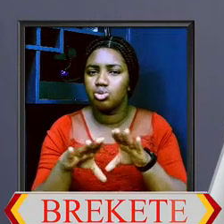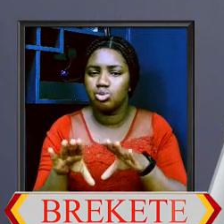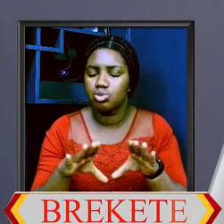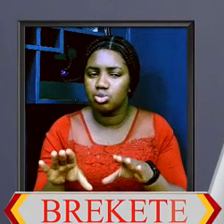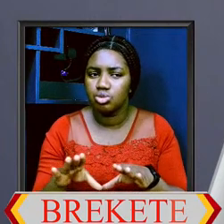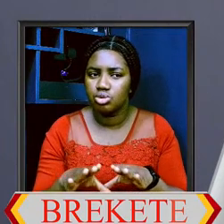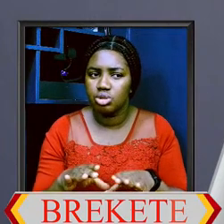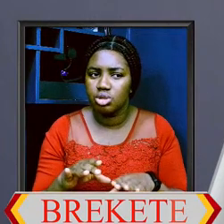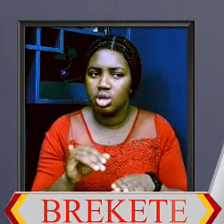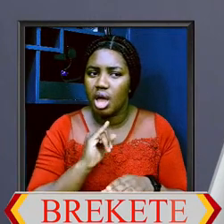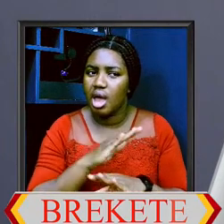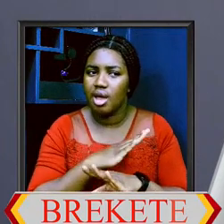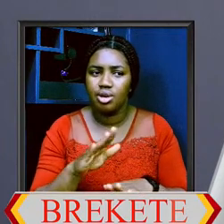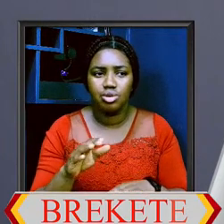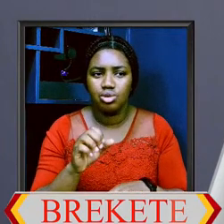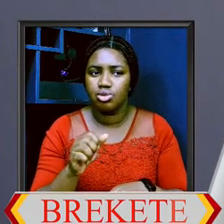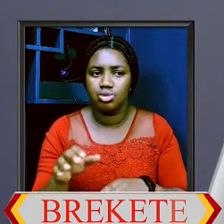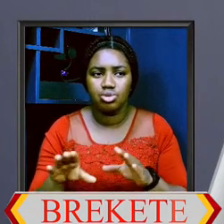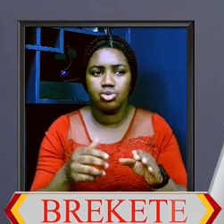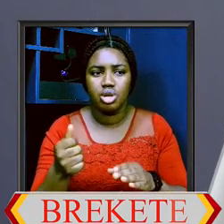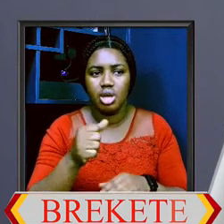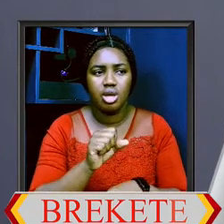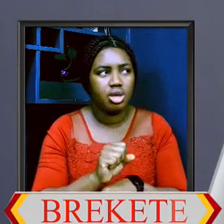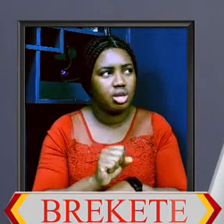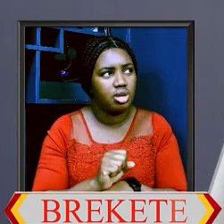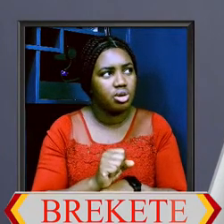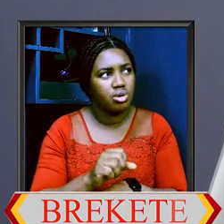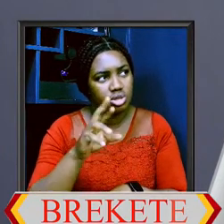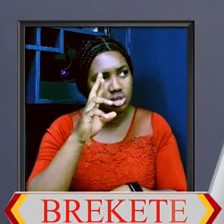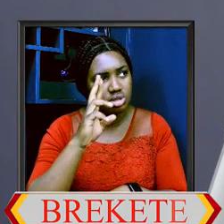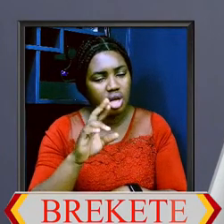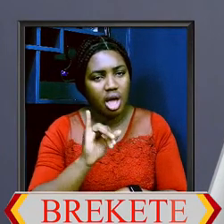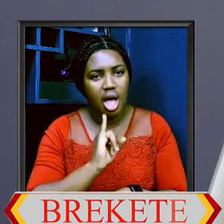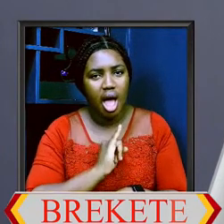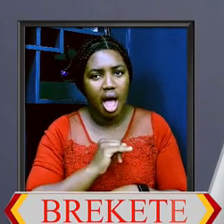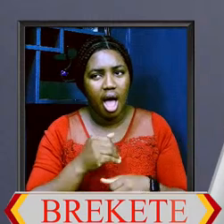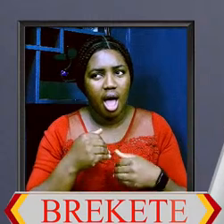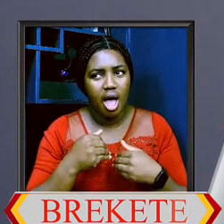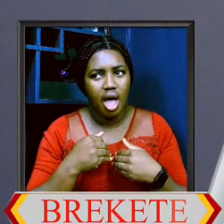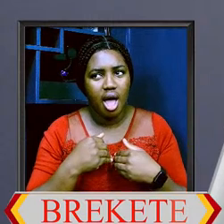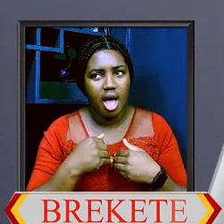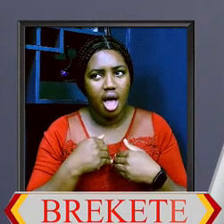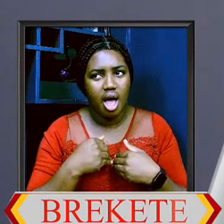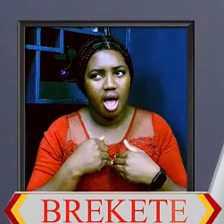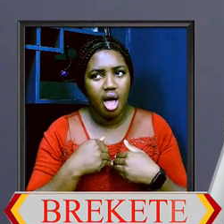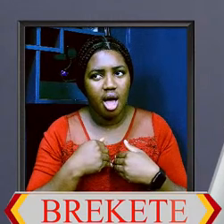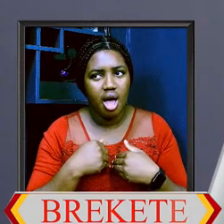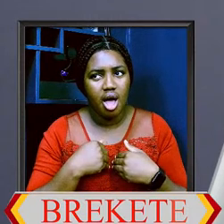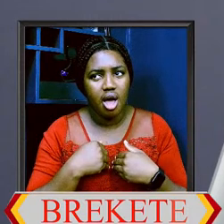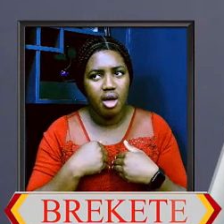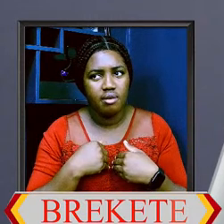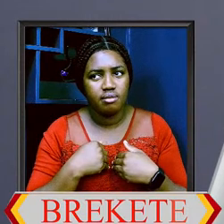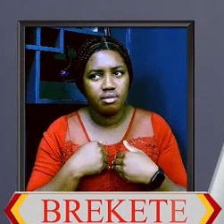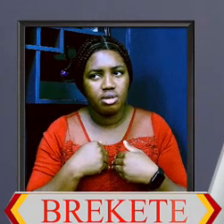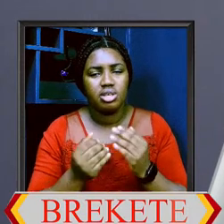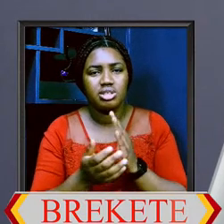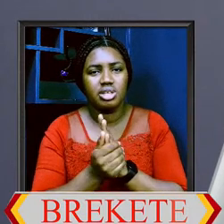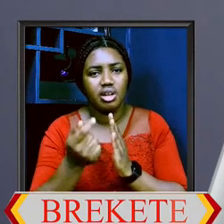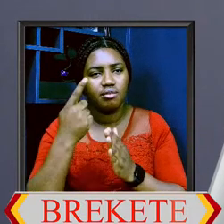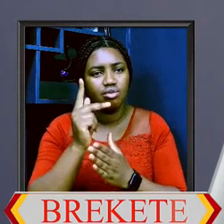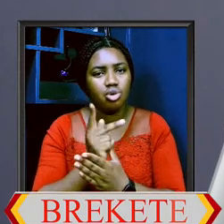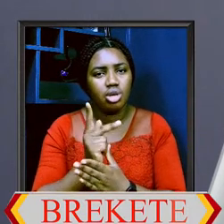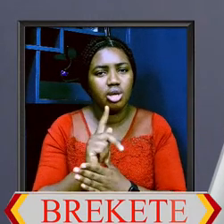do I'm not doing anything okay I have experience for cooking but there no Mone